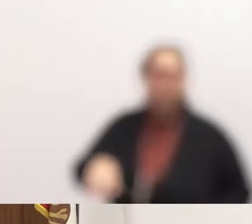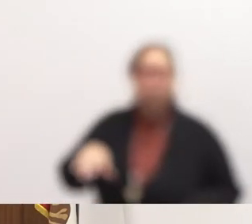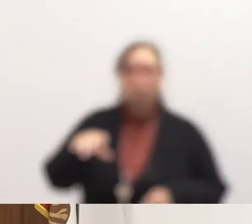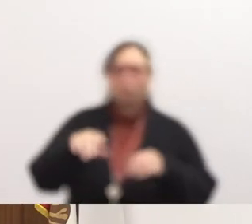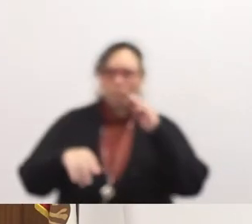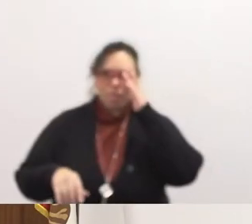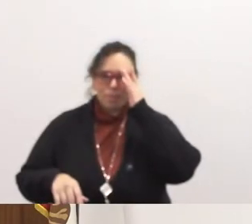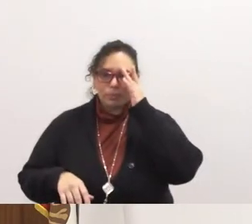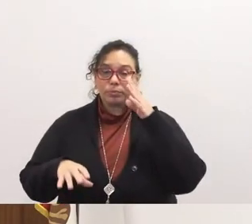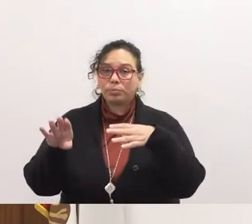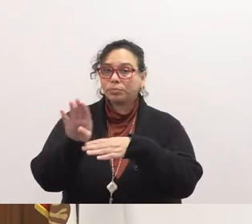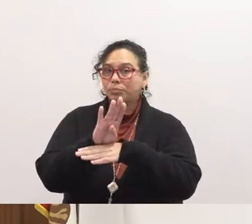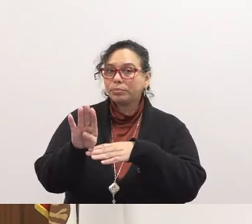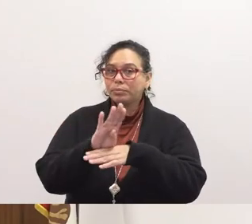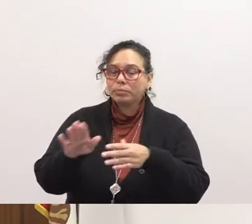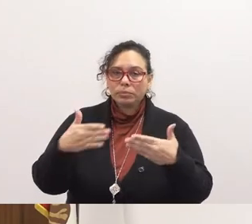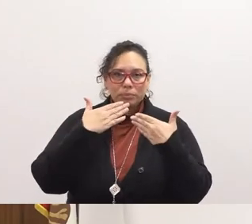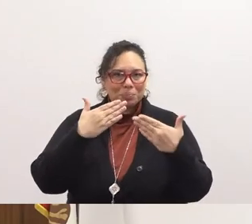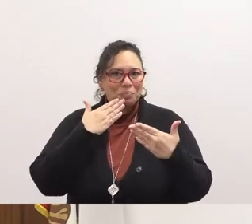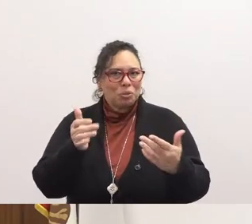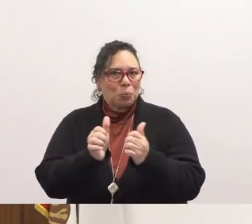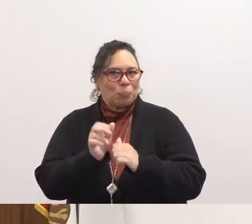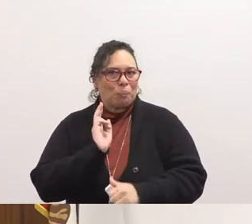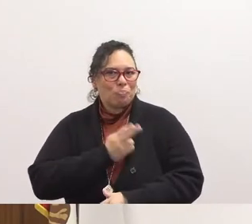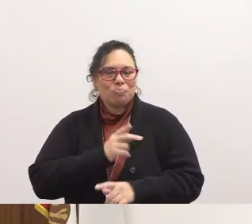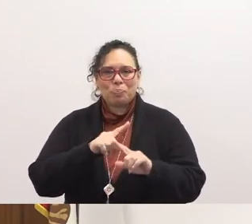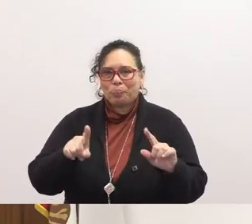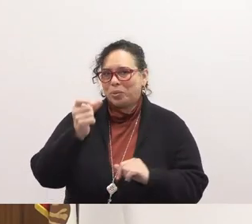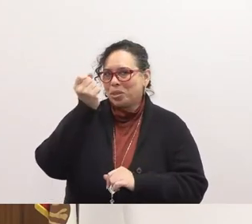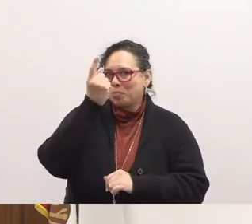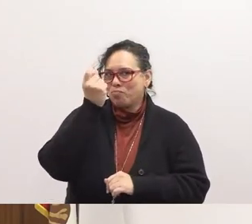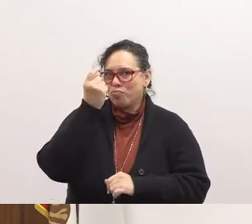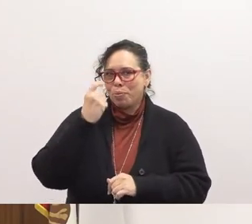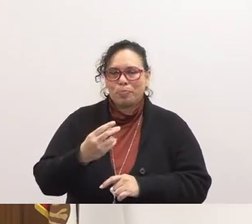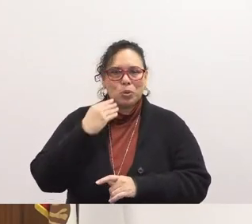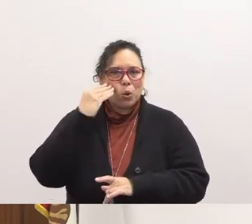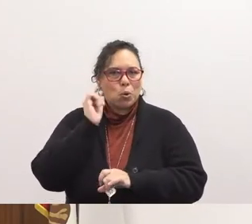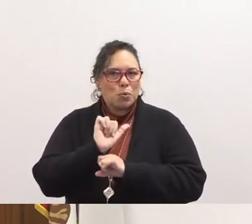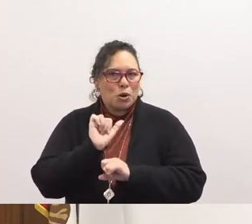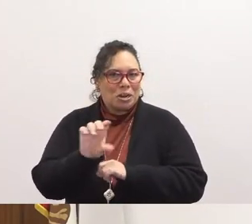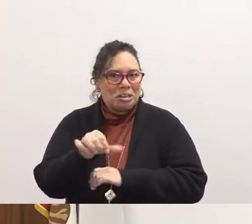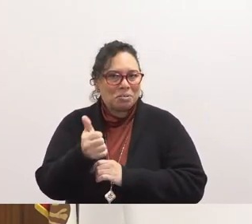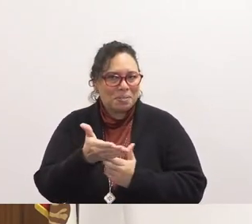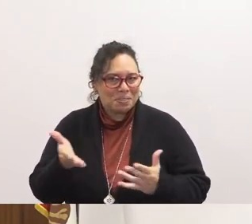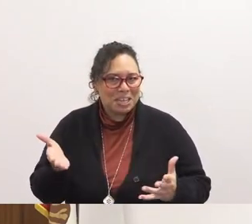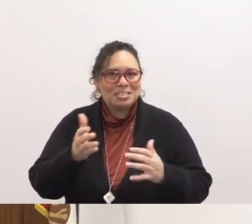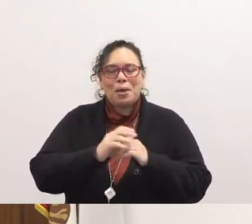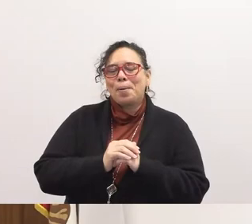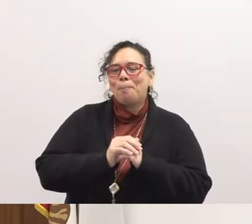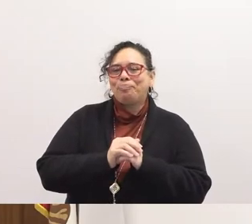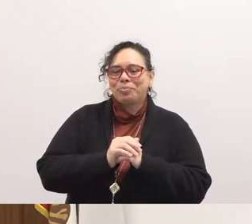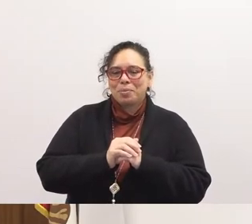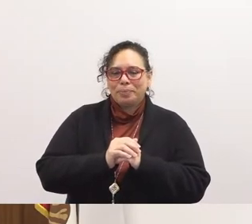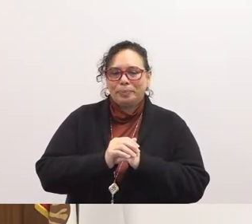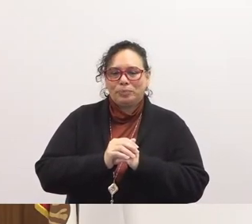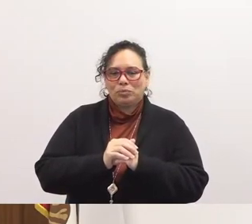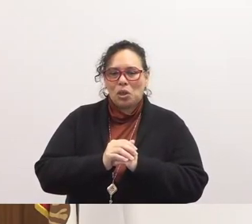What I usually say is thank you for being with us, but we understand there's homework and other things, so